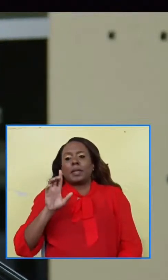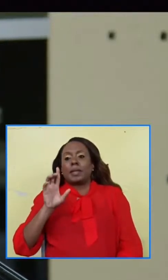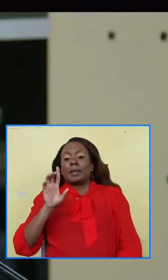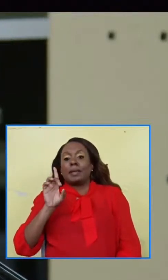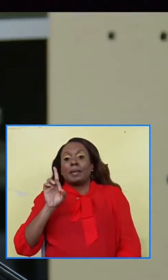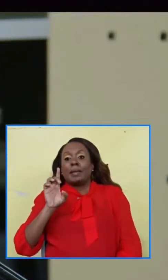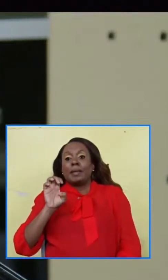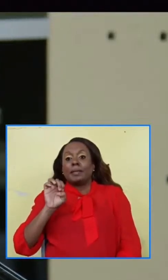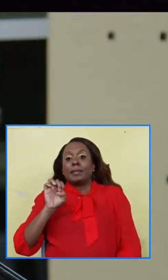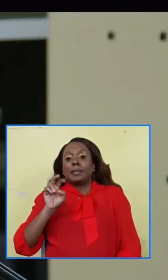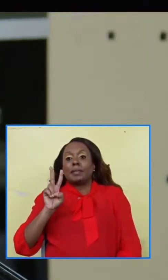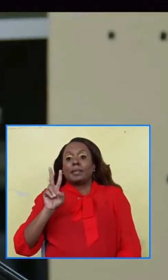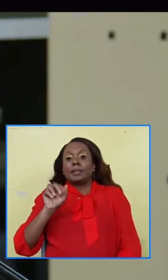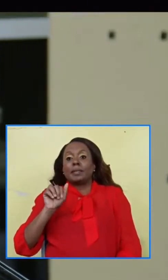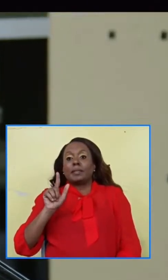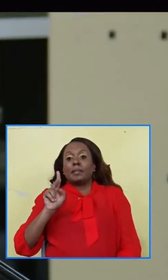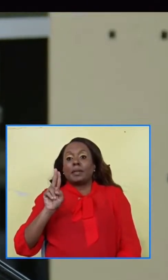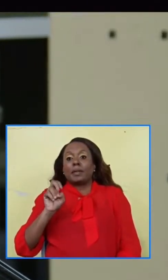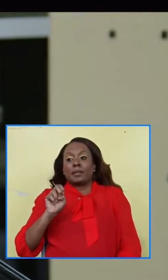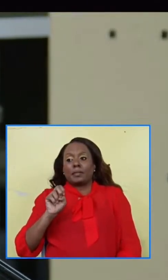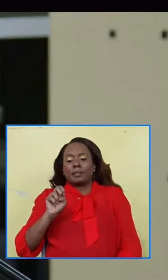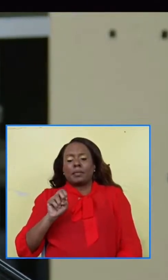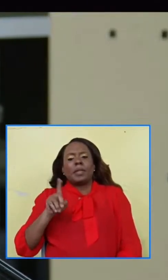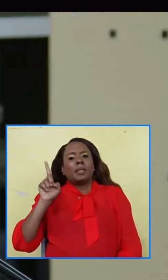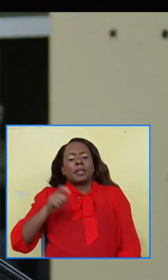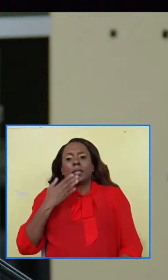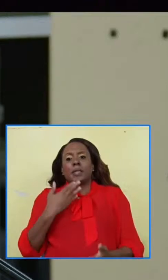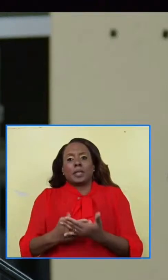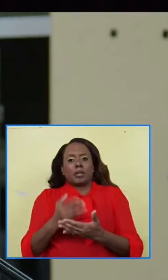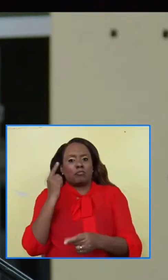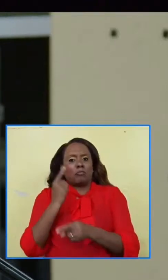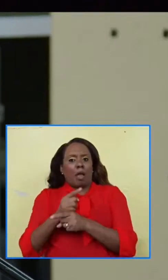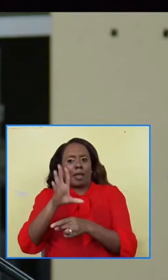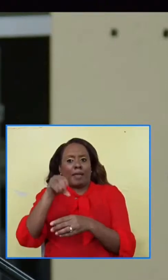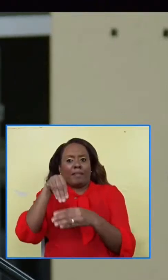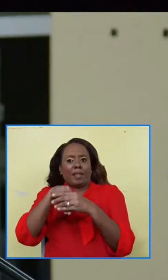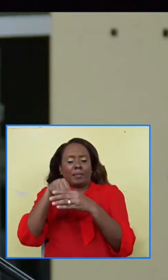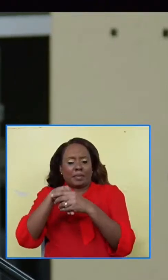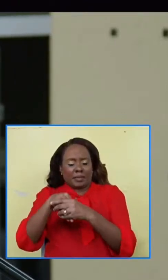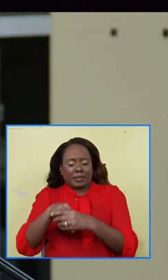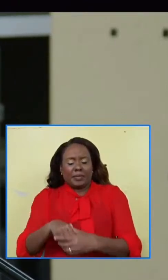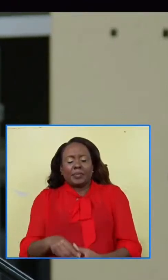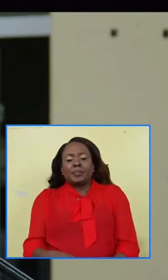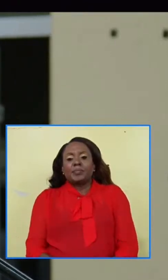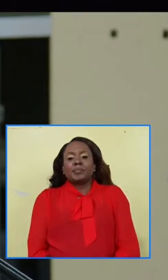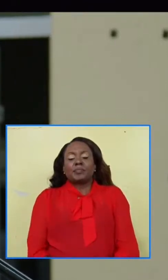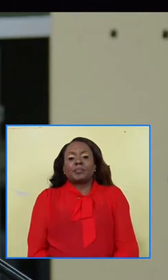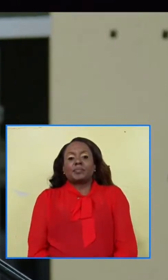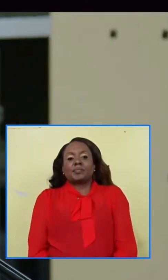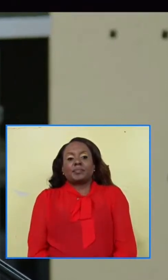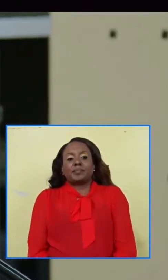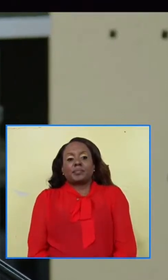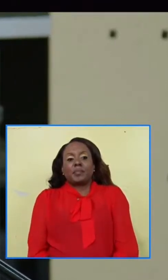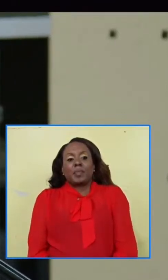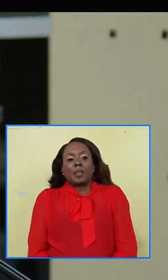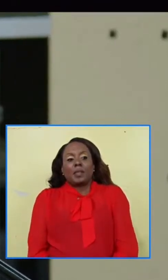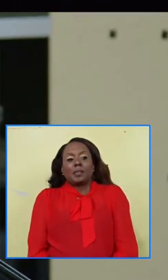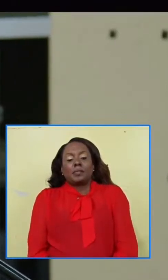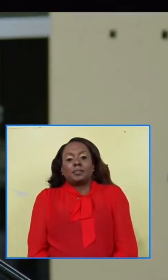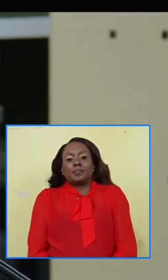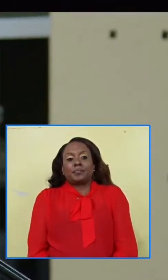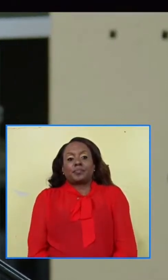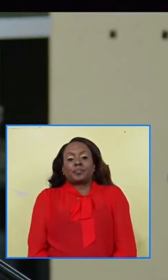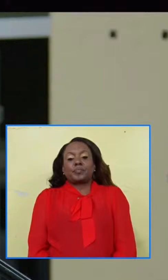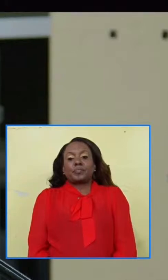make proper investments. The most viable and proper